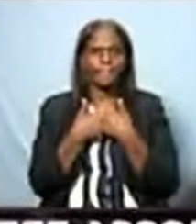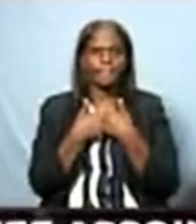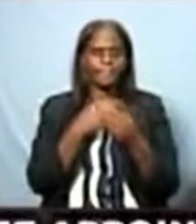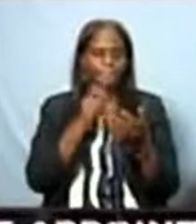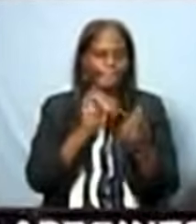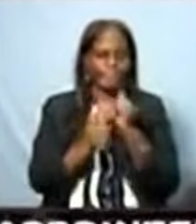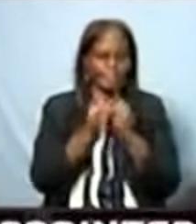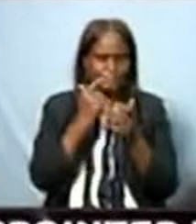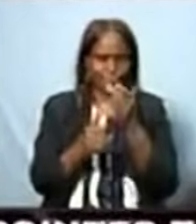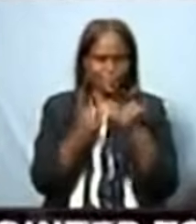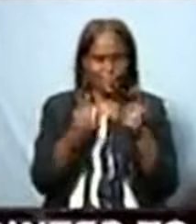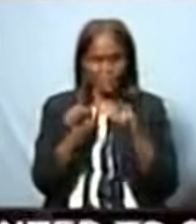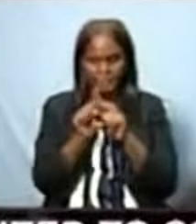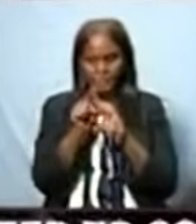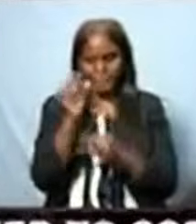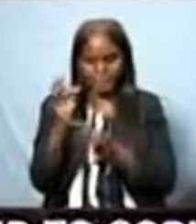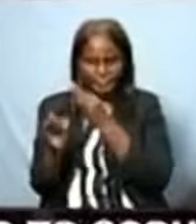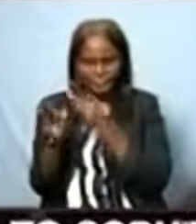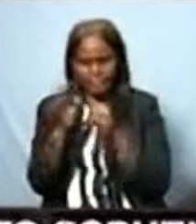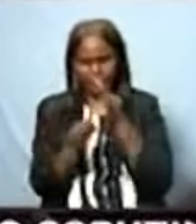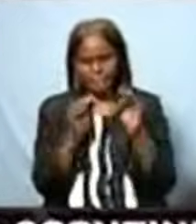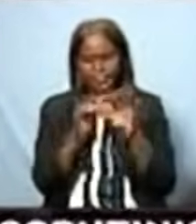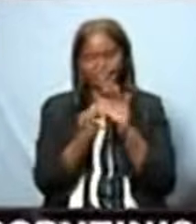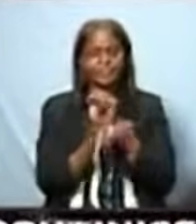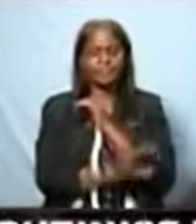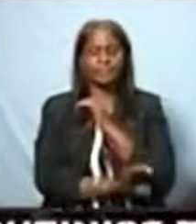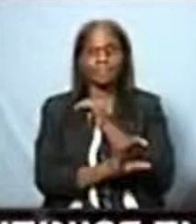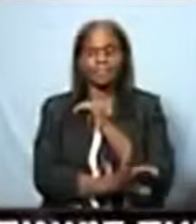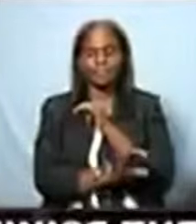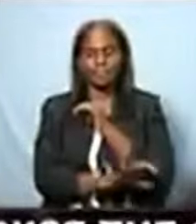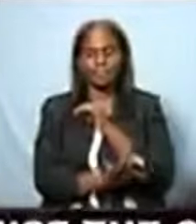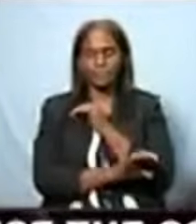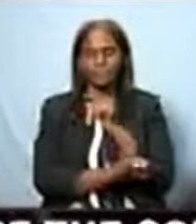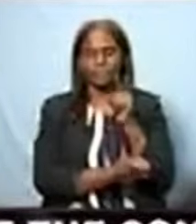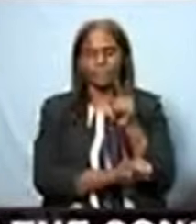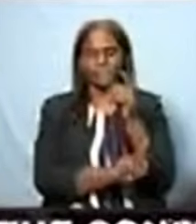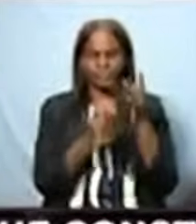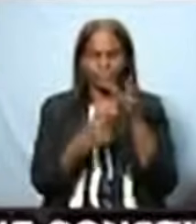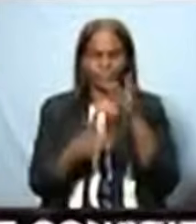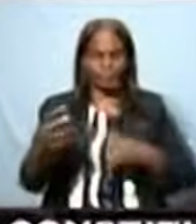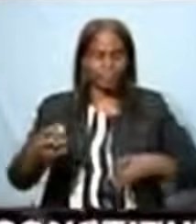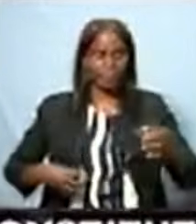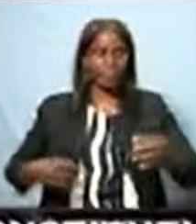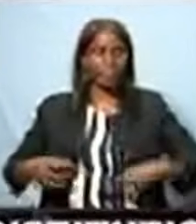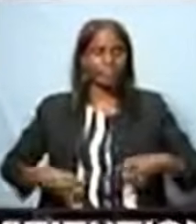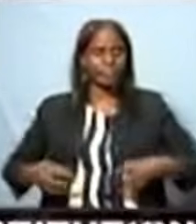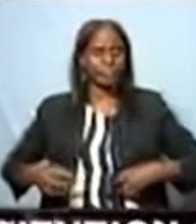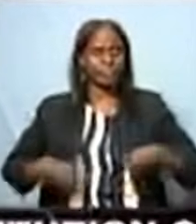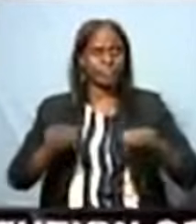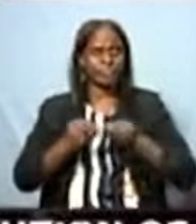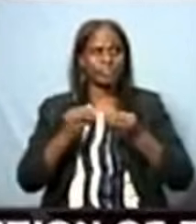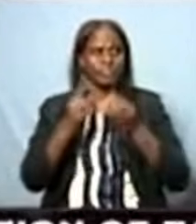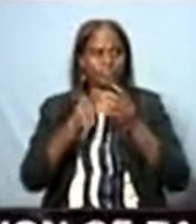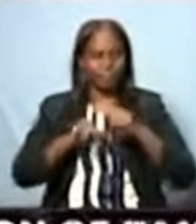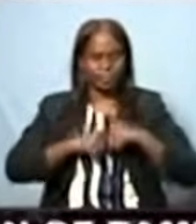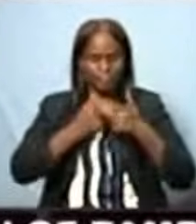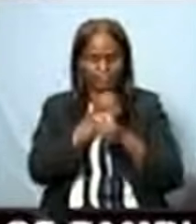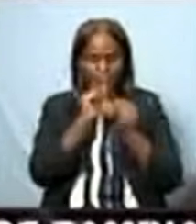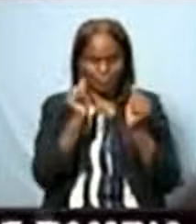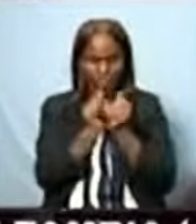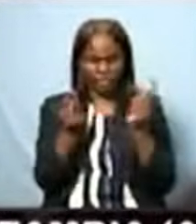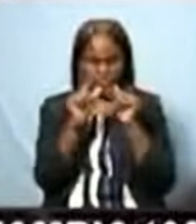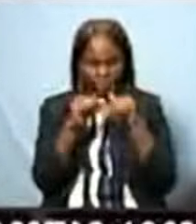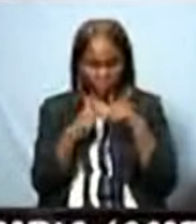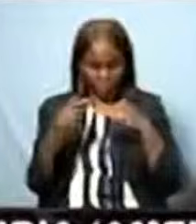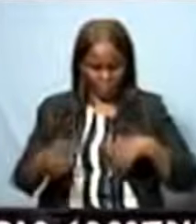which is an apparent court in this standing, the petitions that we deal with when we